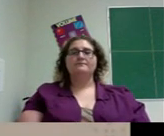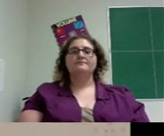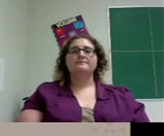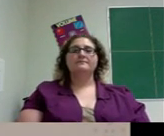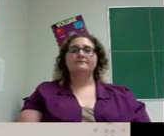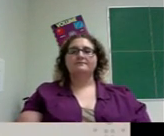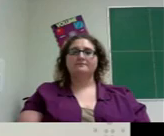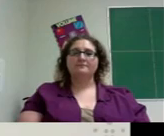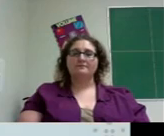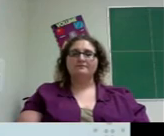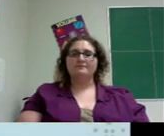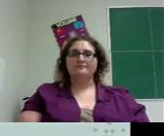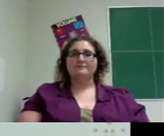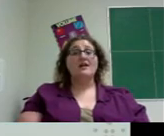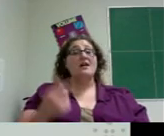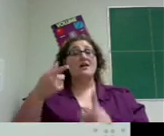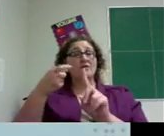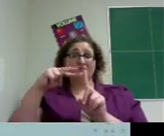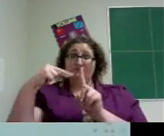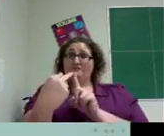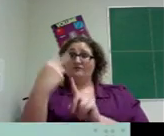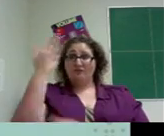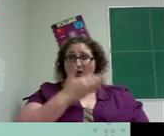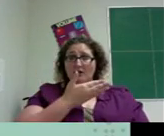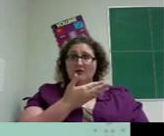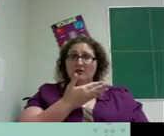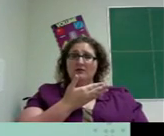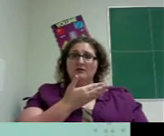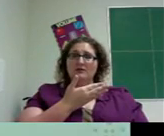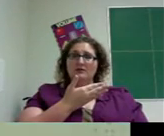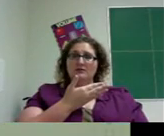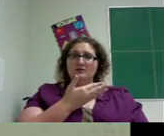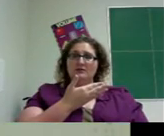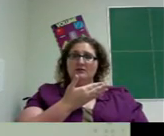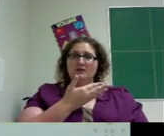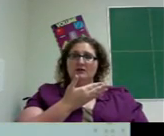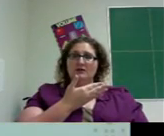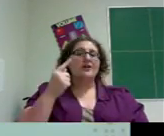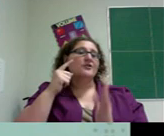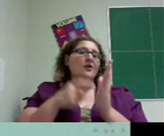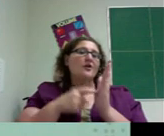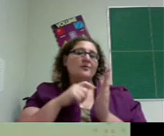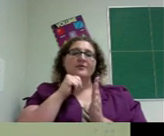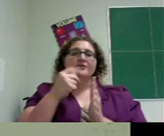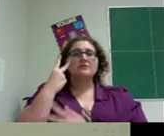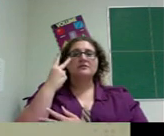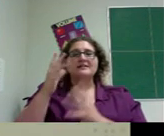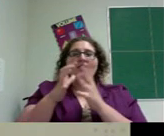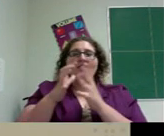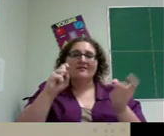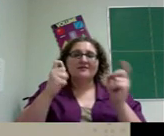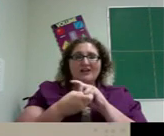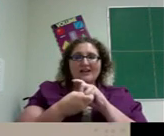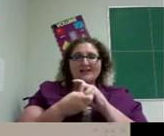And from the front, I'm going to tilt this over, lay it on its front. Notice we're not seeing a lot of change. It's going to still be